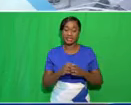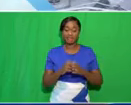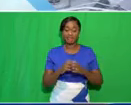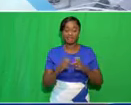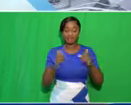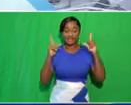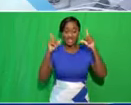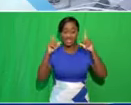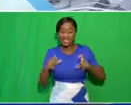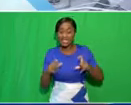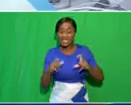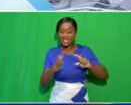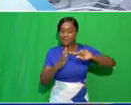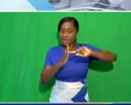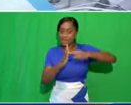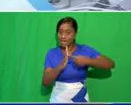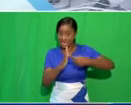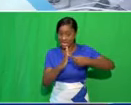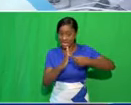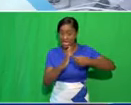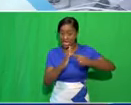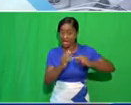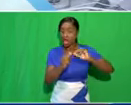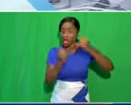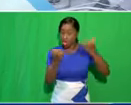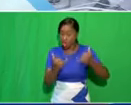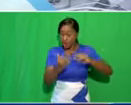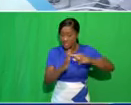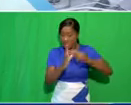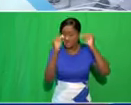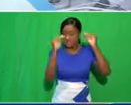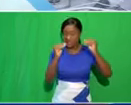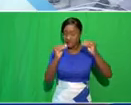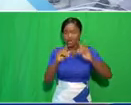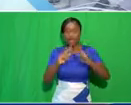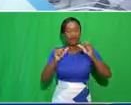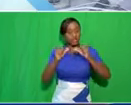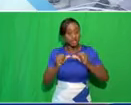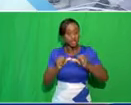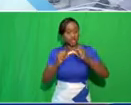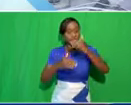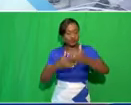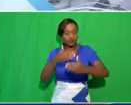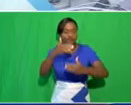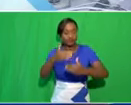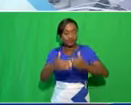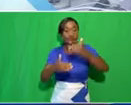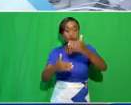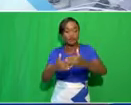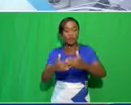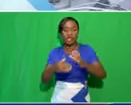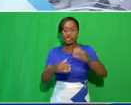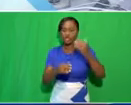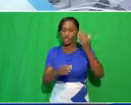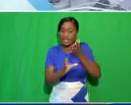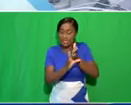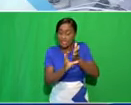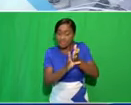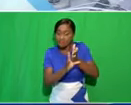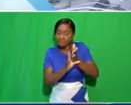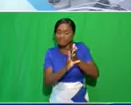of their career in teaching, and then they have continuous assessment so that they'll be able to, psychological